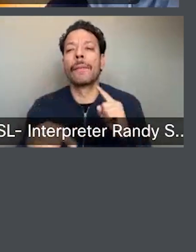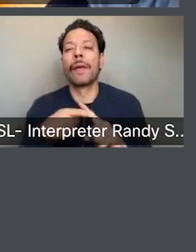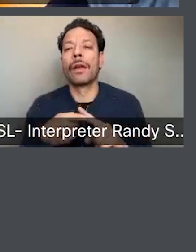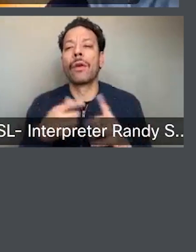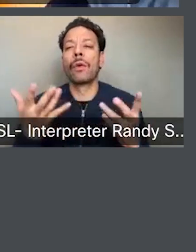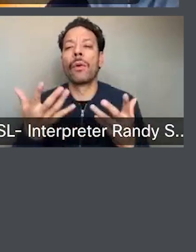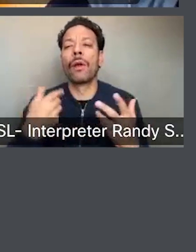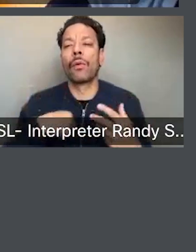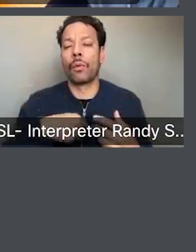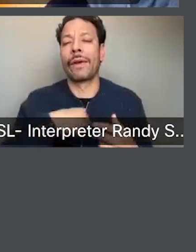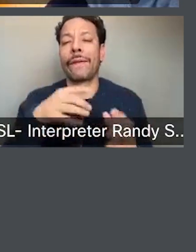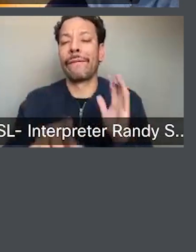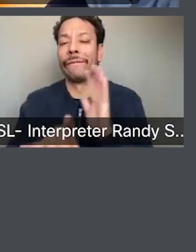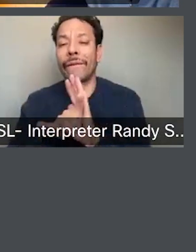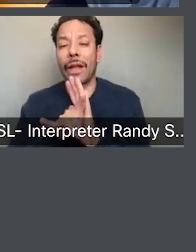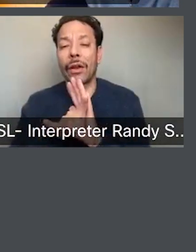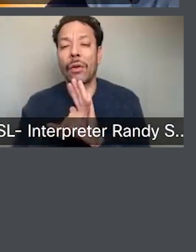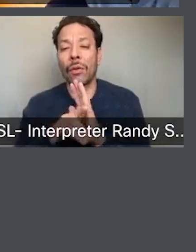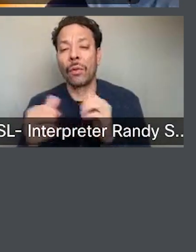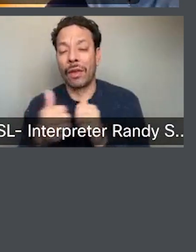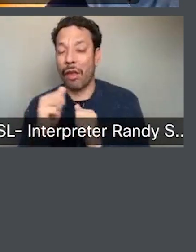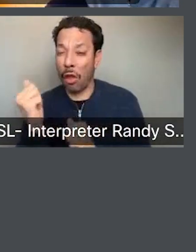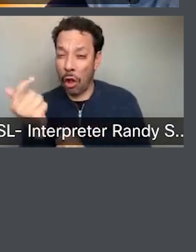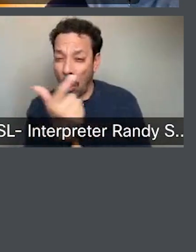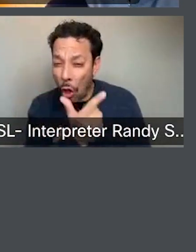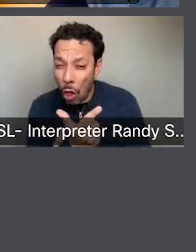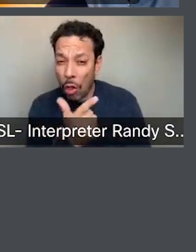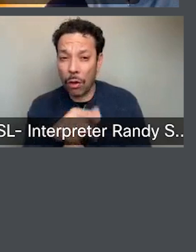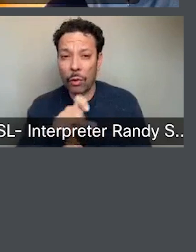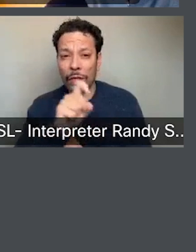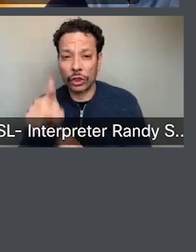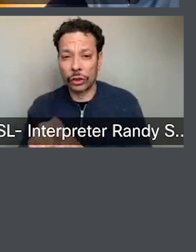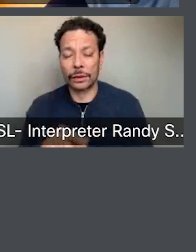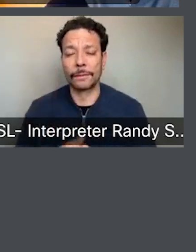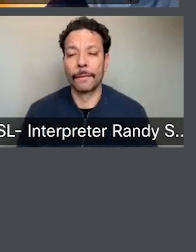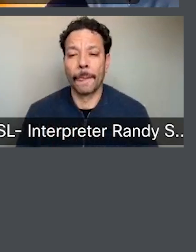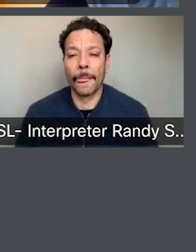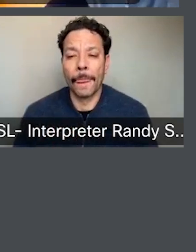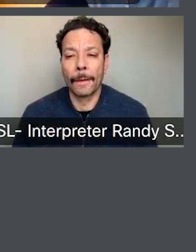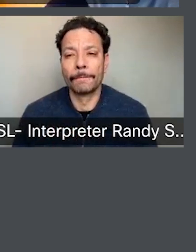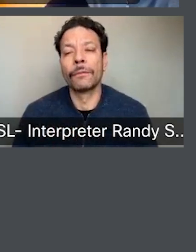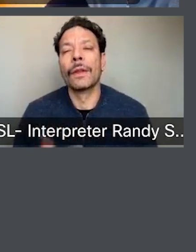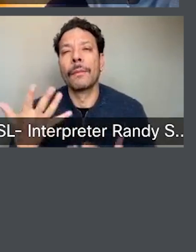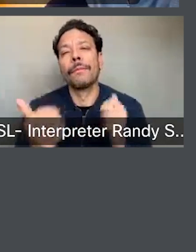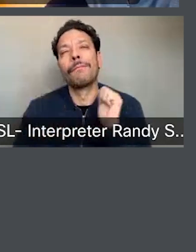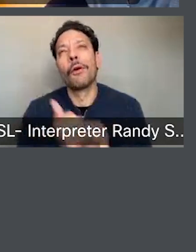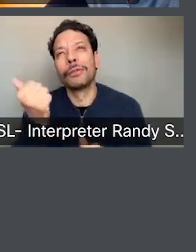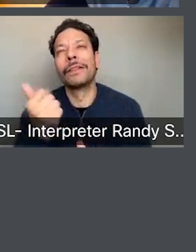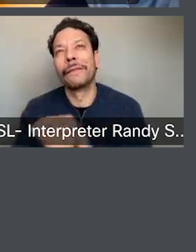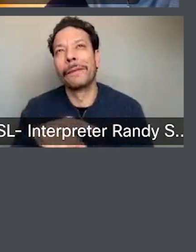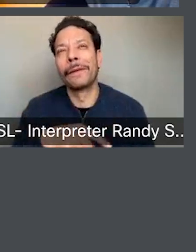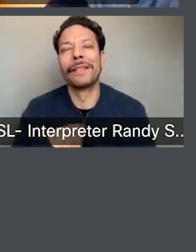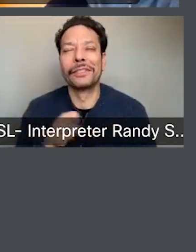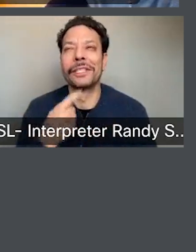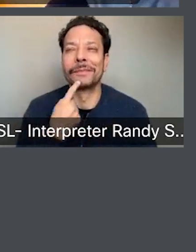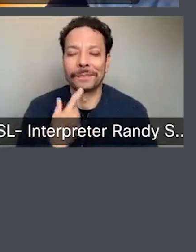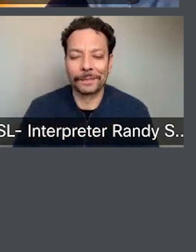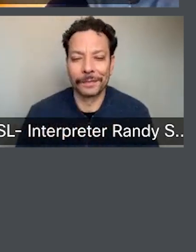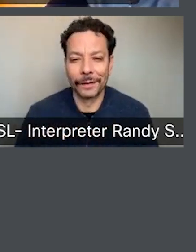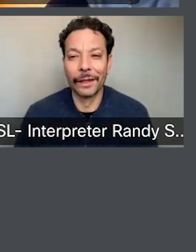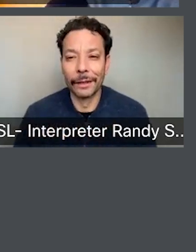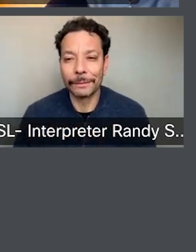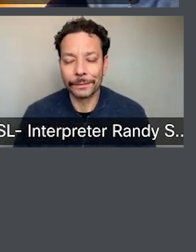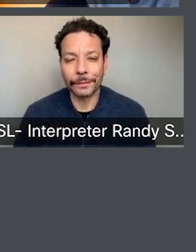have found with all of these questions, or most of them, I should say. Okay, so the